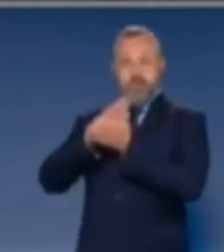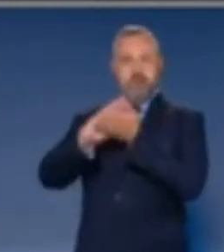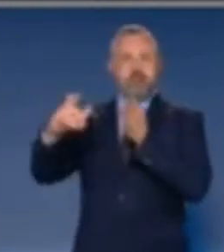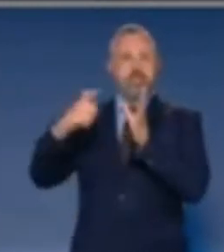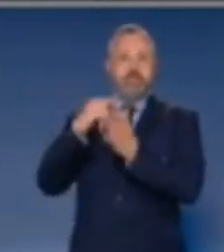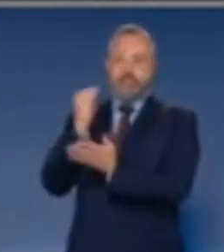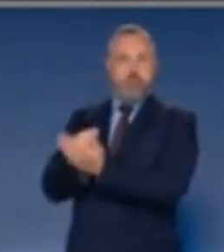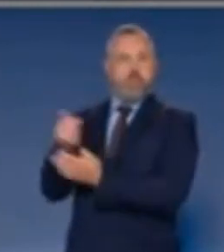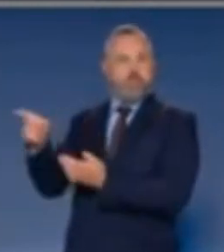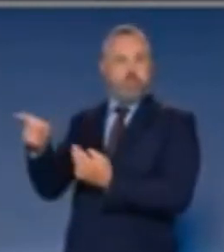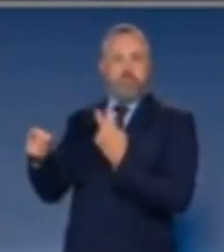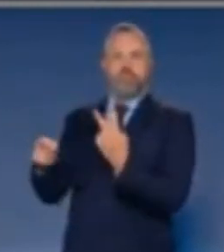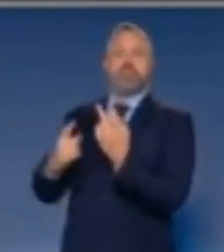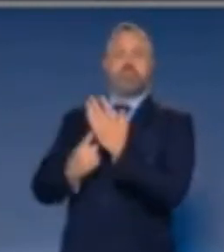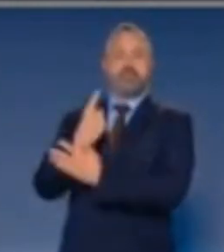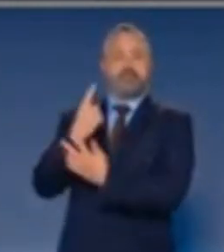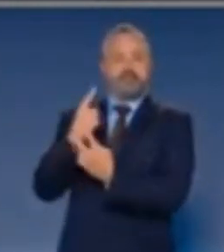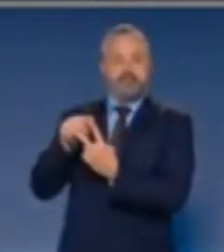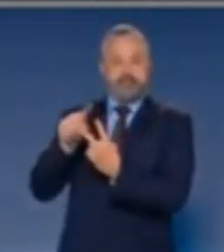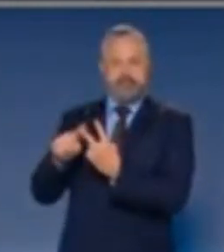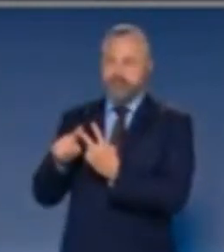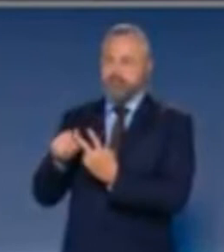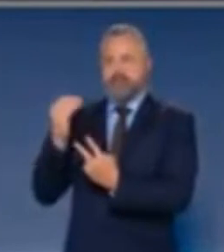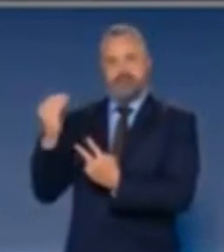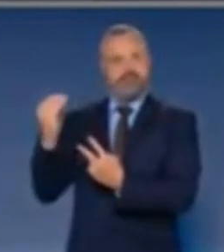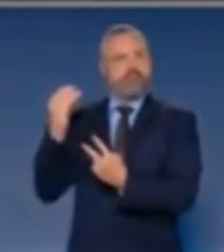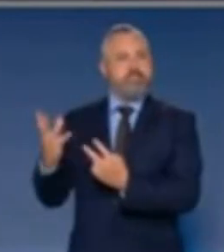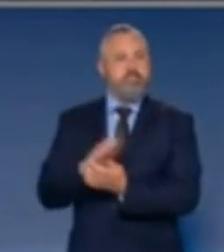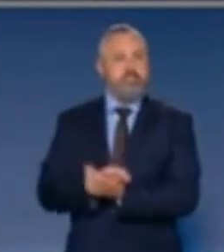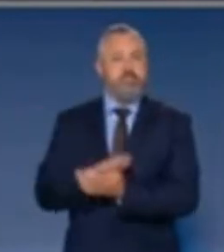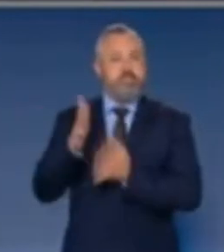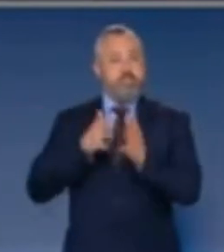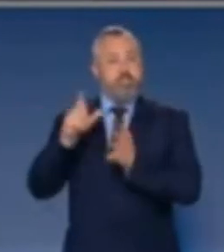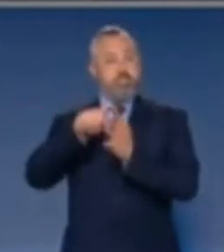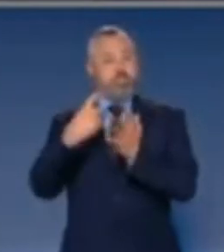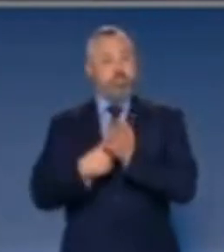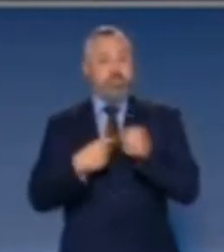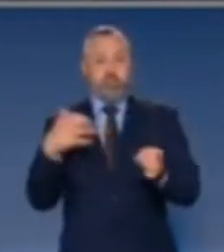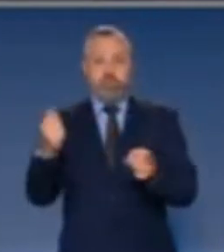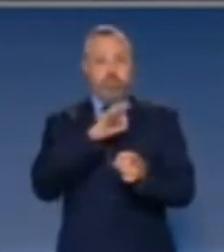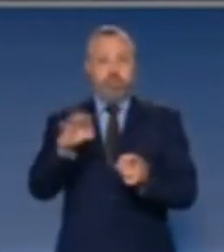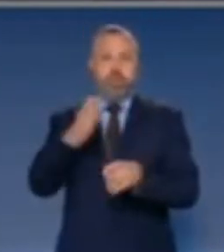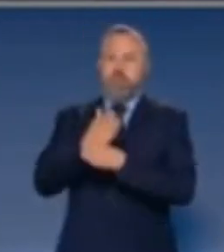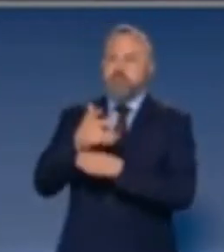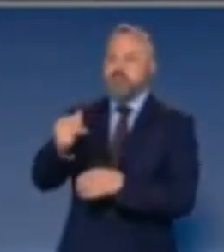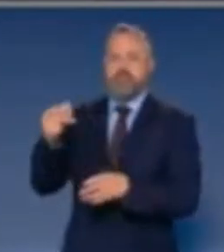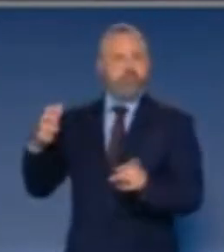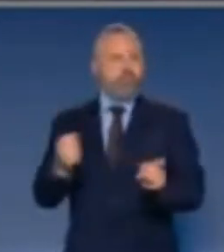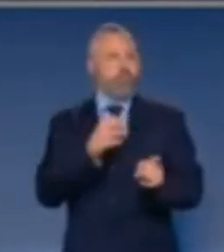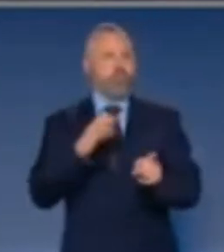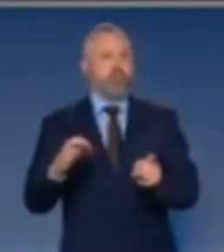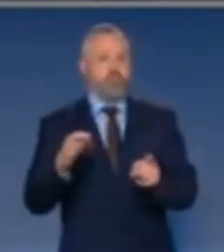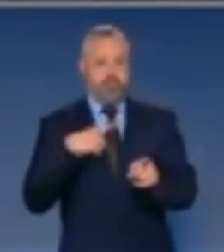The doctor engaged by HCA acted without the required training and delivered an incorrect result of the vaccine to the two